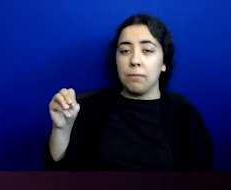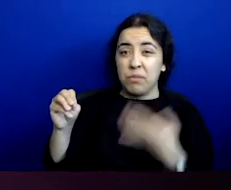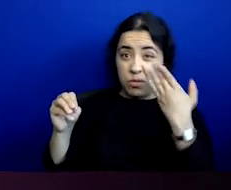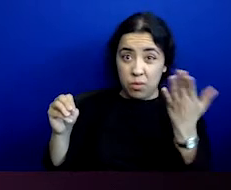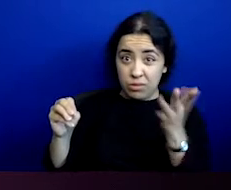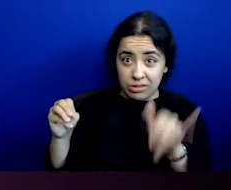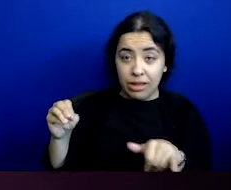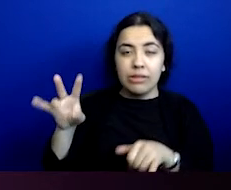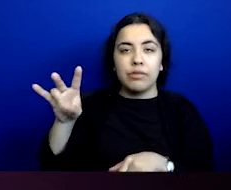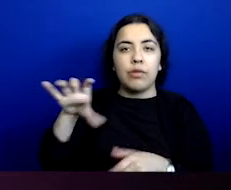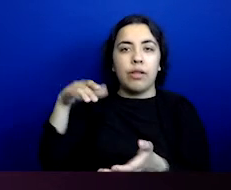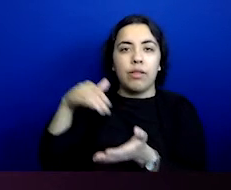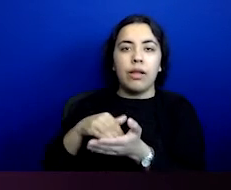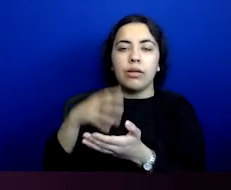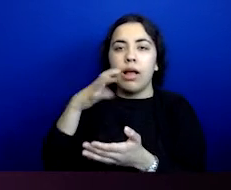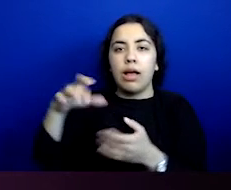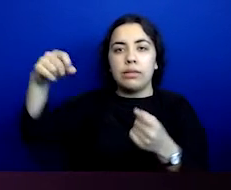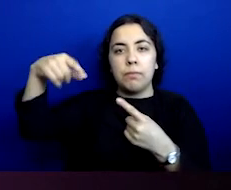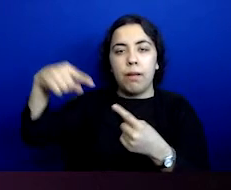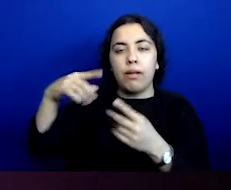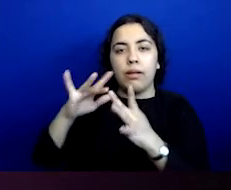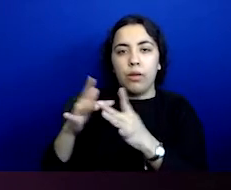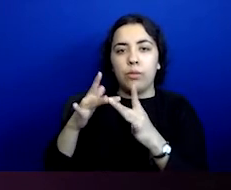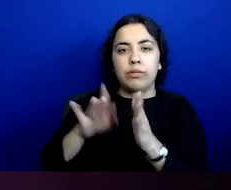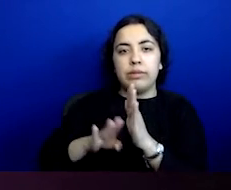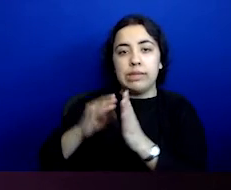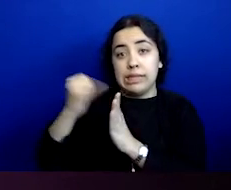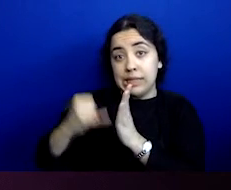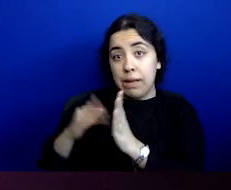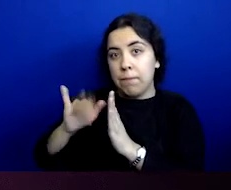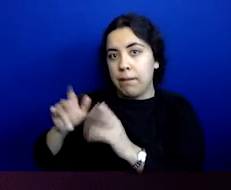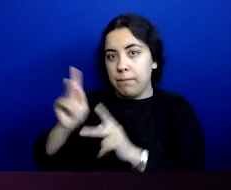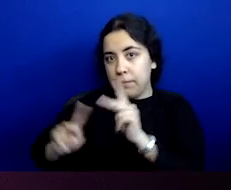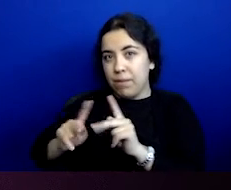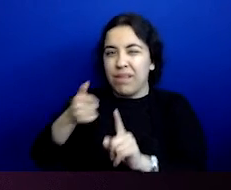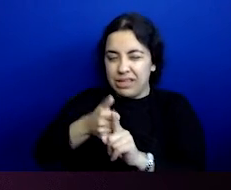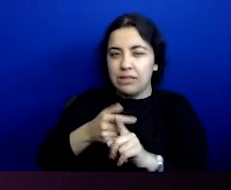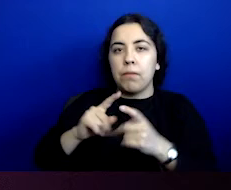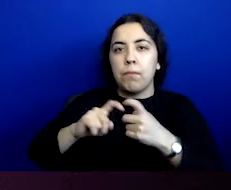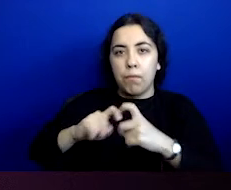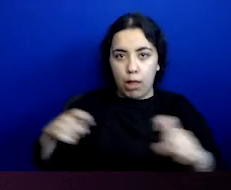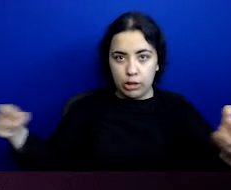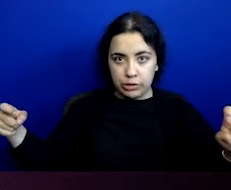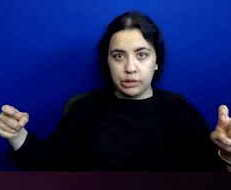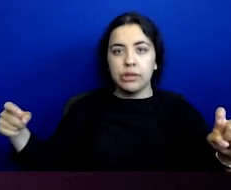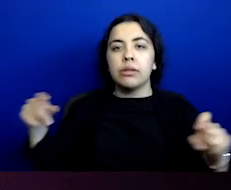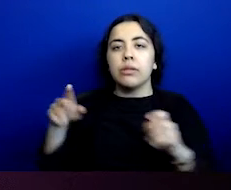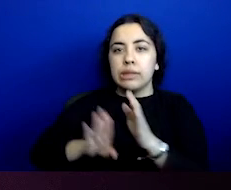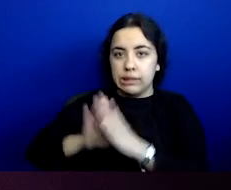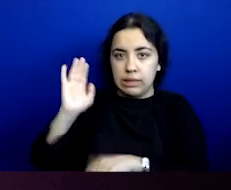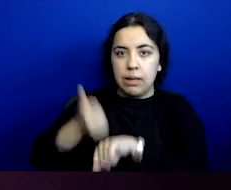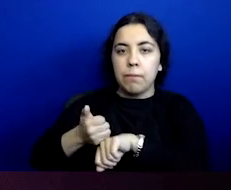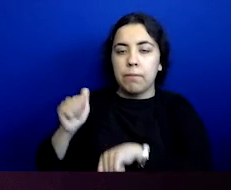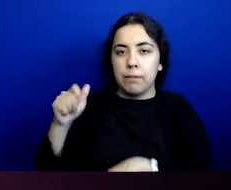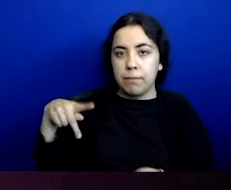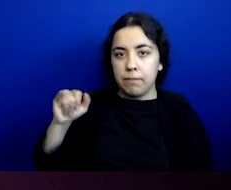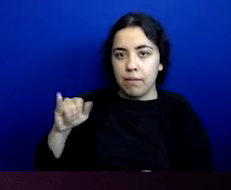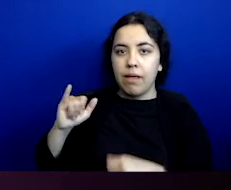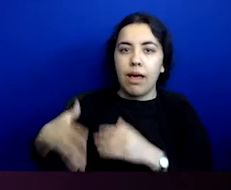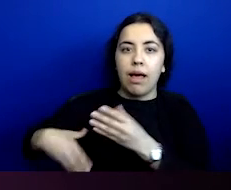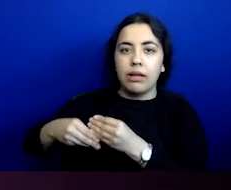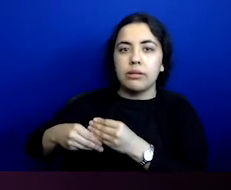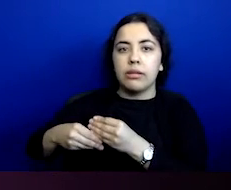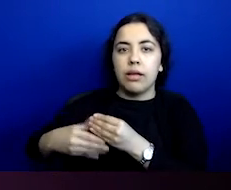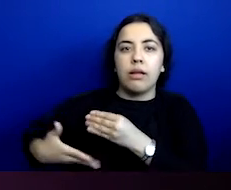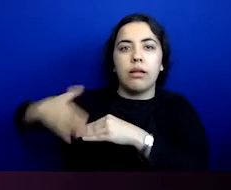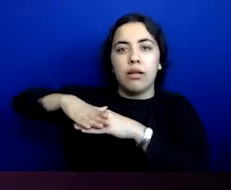a 700,000 hotspot network that was designed by the people. It's a blockchain. We've been able to create an API that adds on and